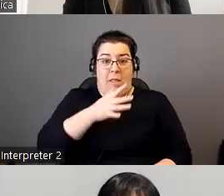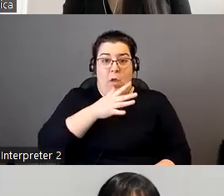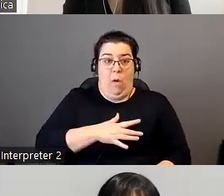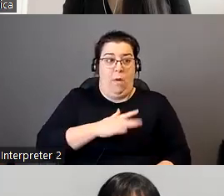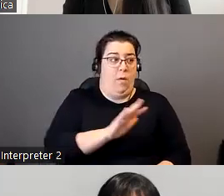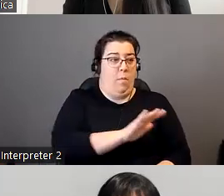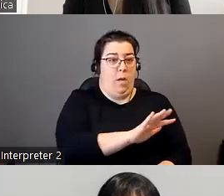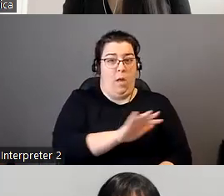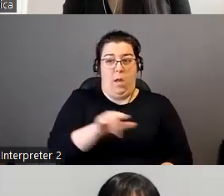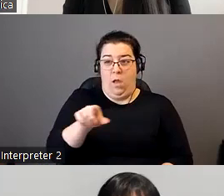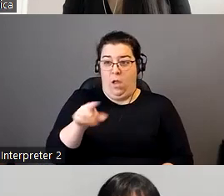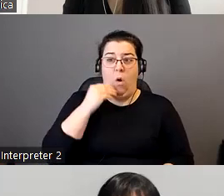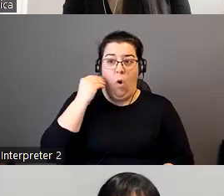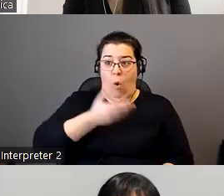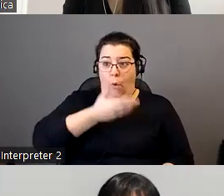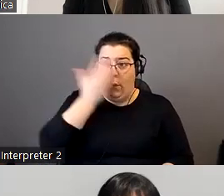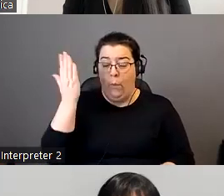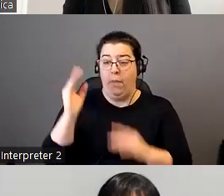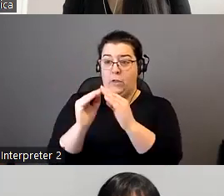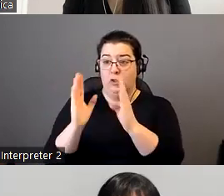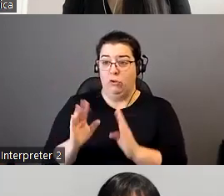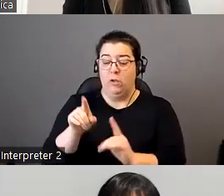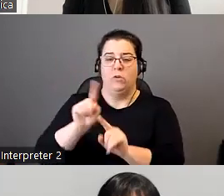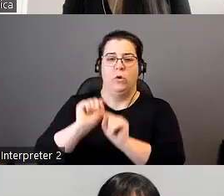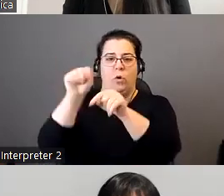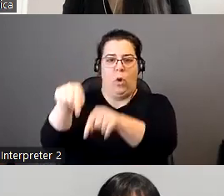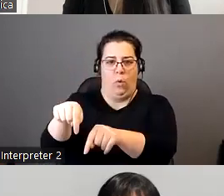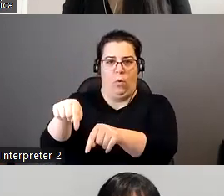were without a home, but because they were not aware of the